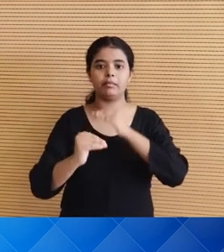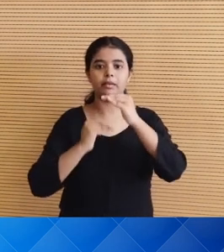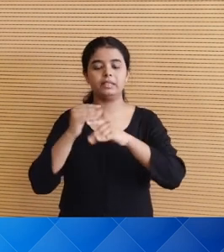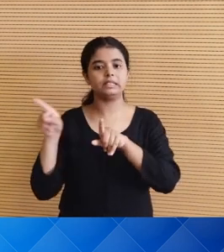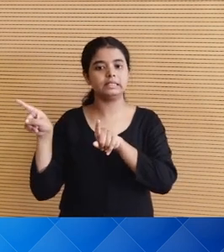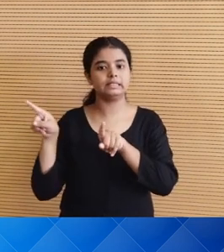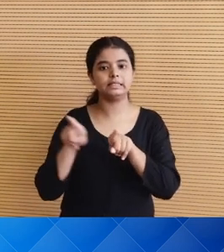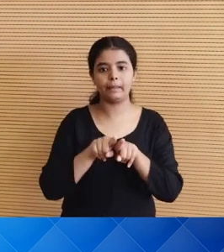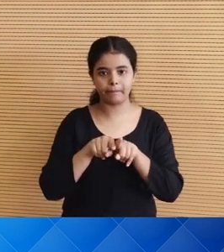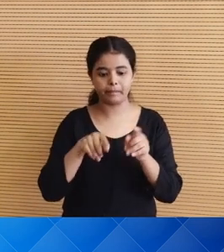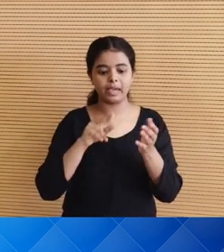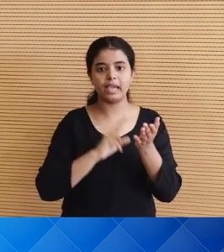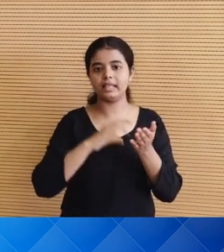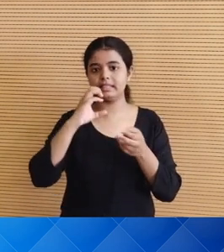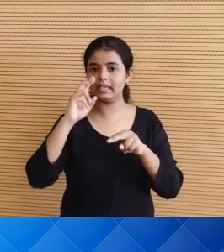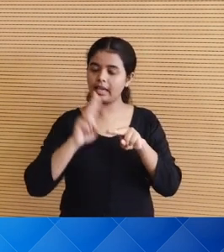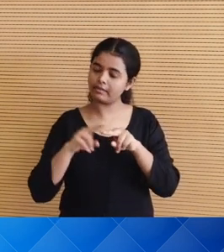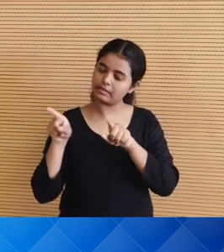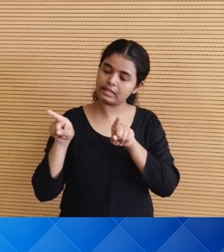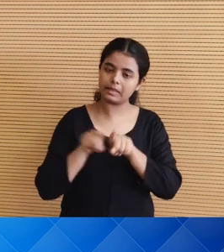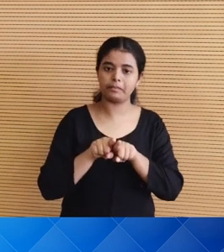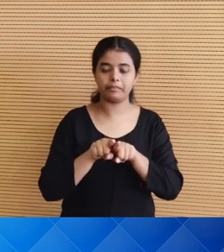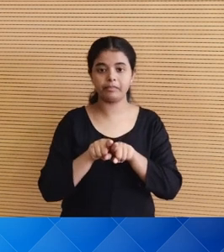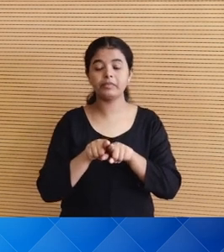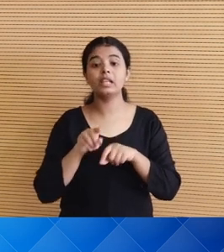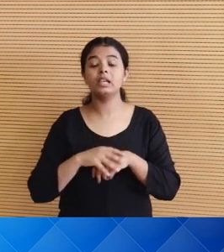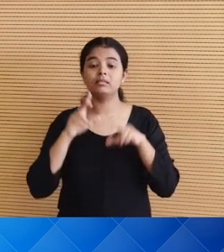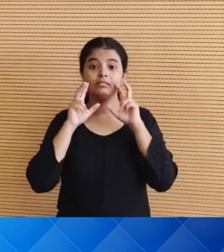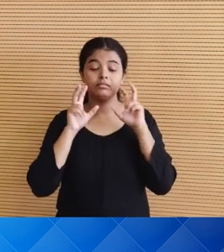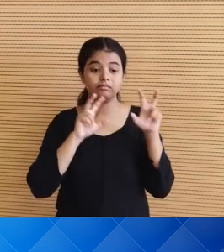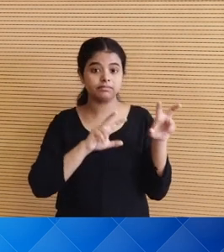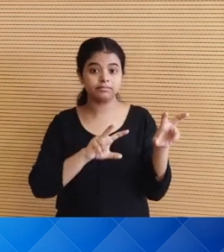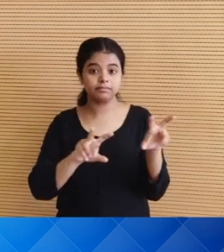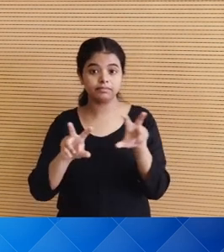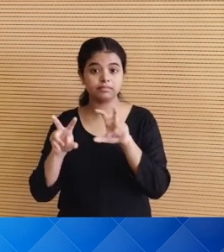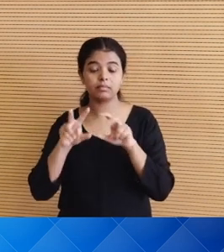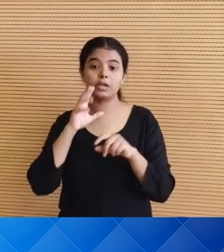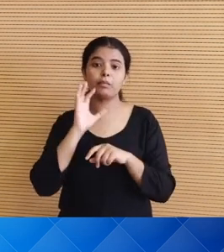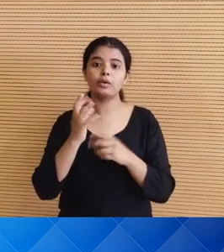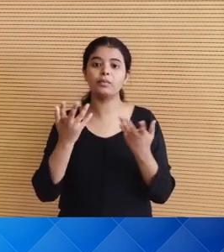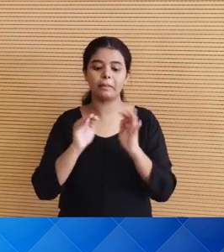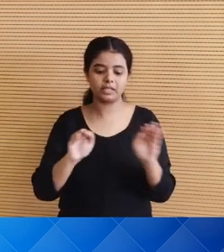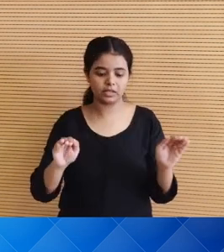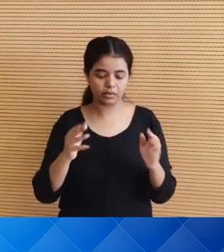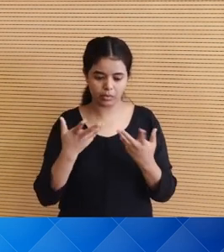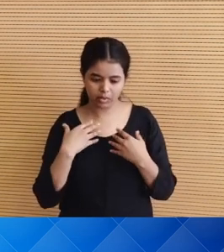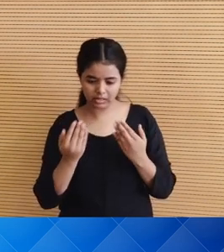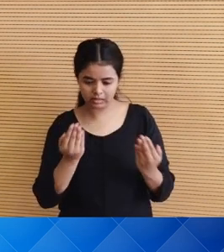is suggested in the NCF that observation is the key to assessment of children. And apart from the